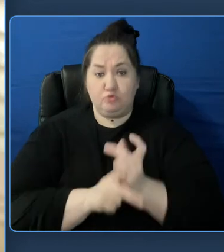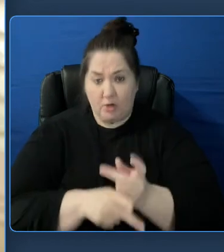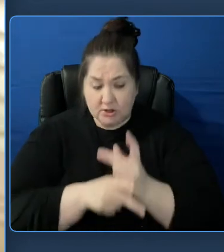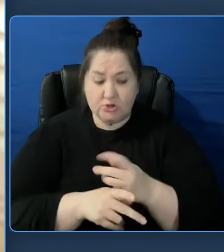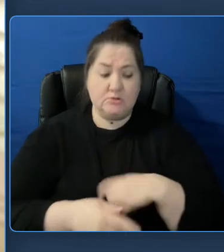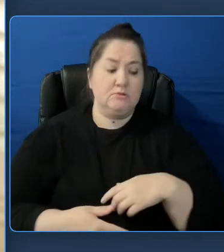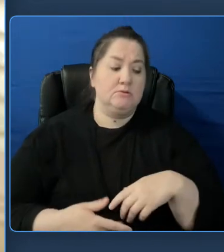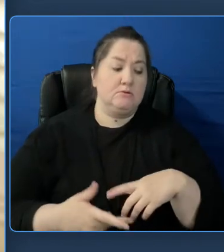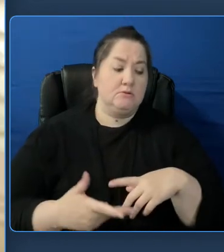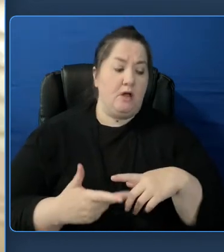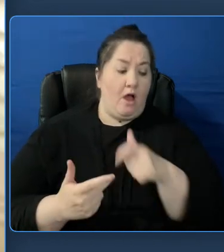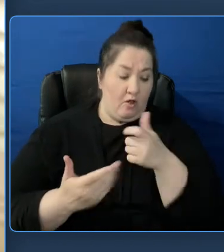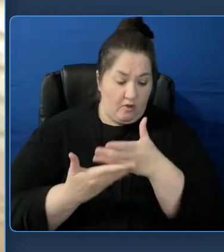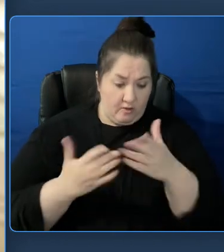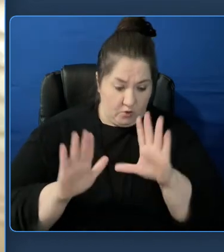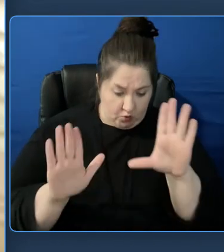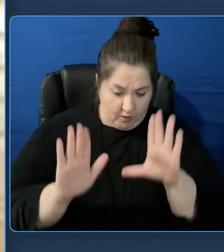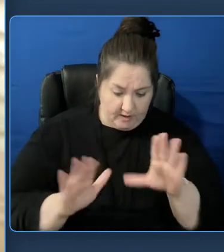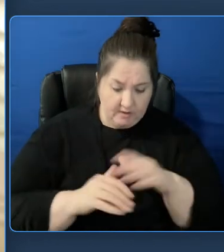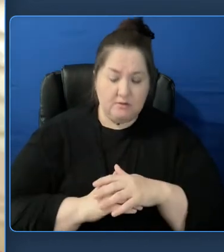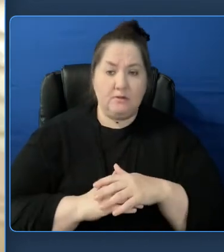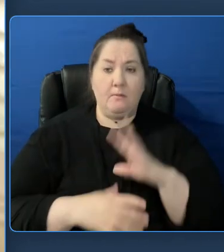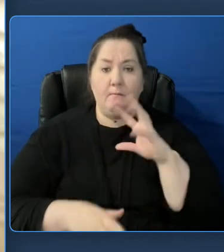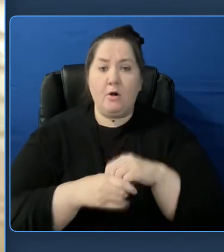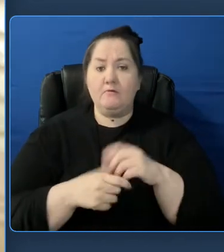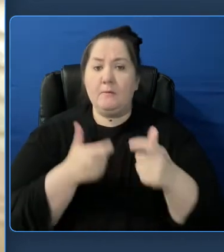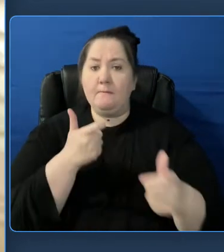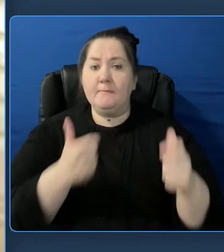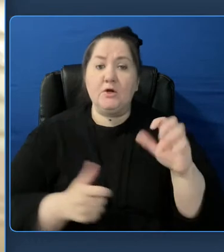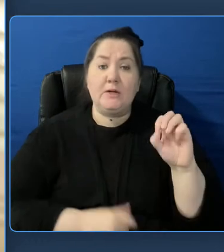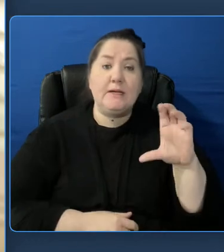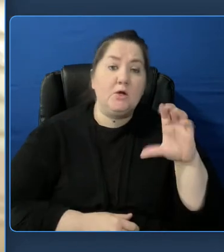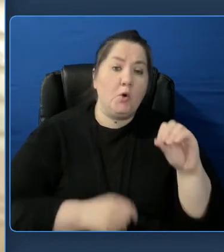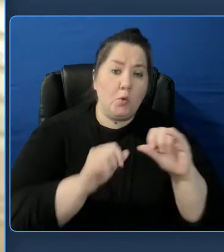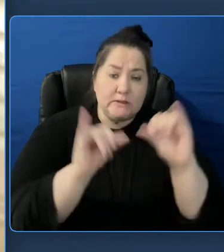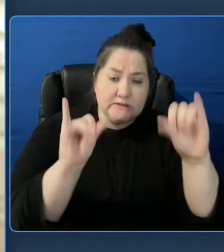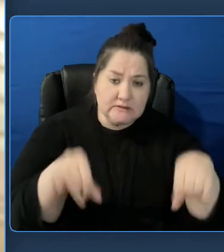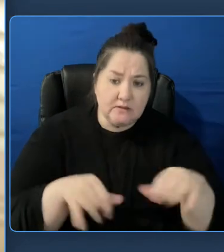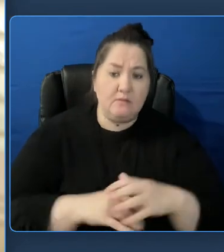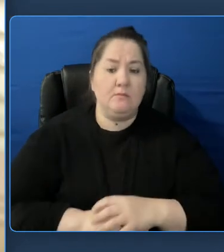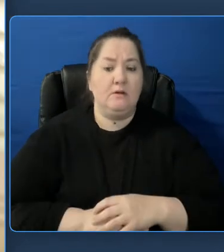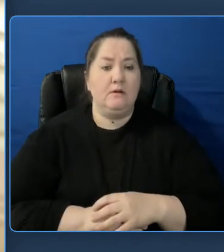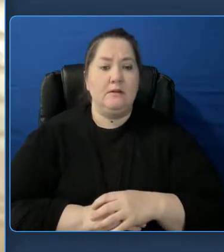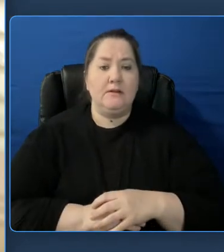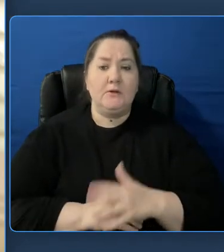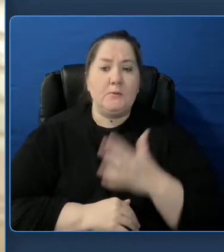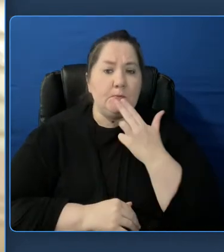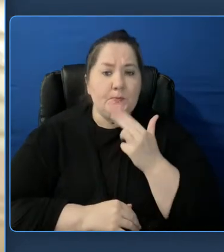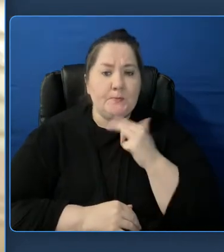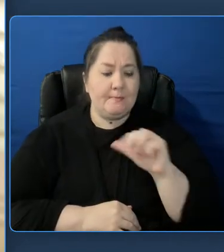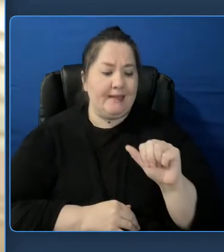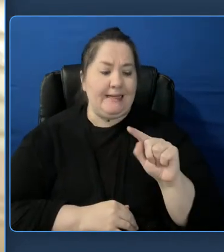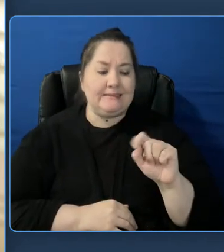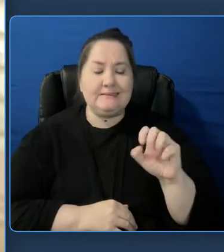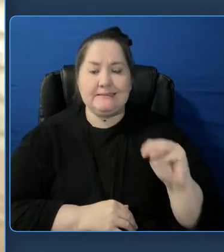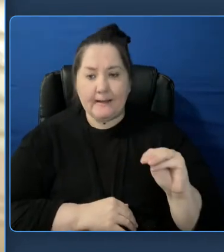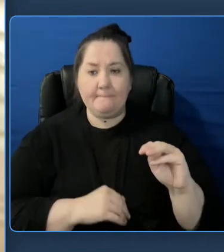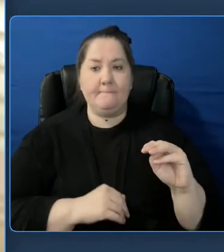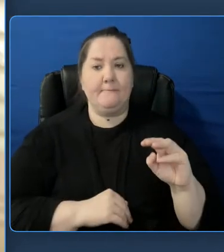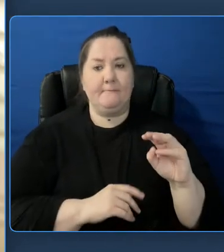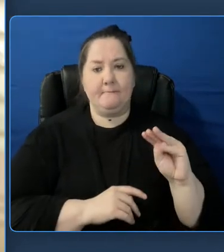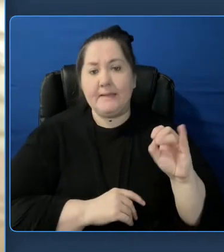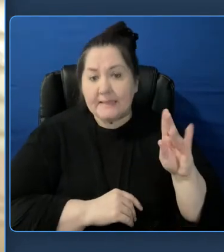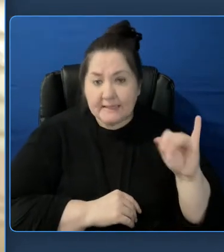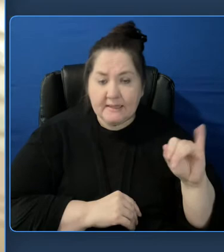that's great about them is that they are part of a larger ecosystem. So you have this little tiny A10 mini, but they have a